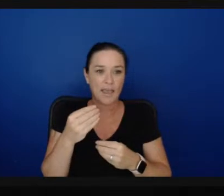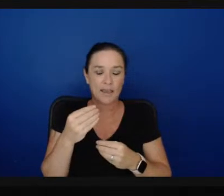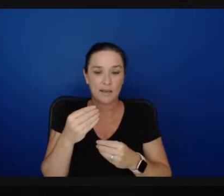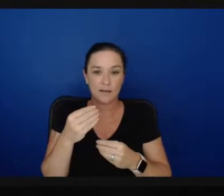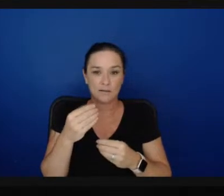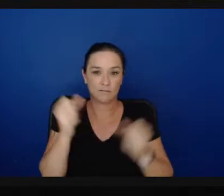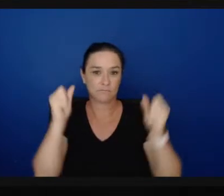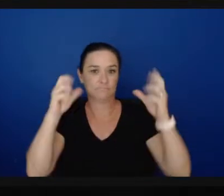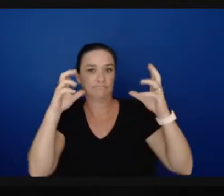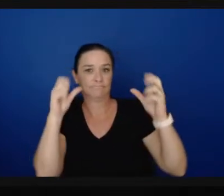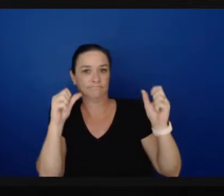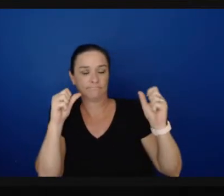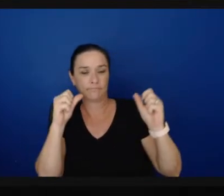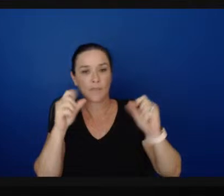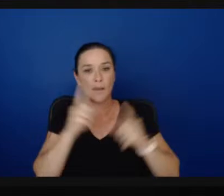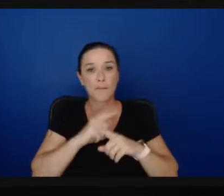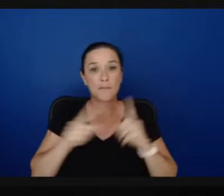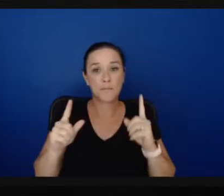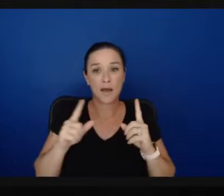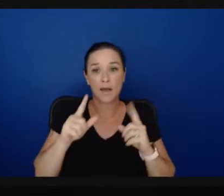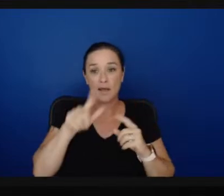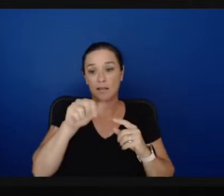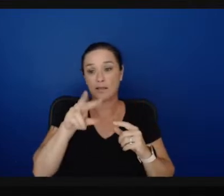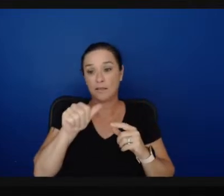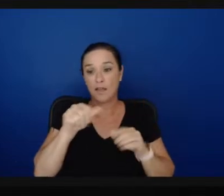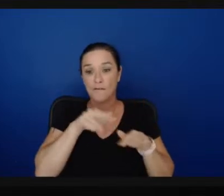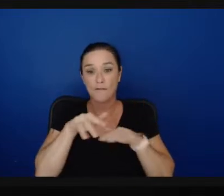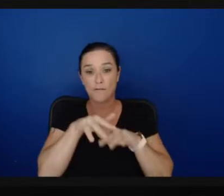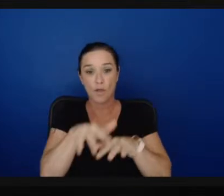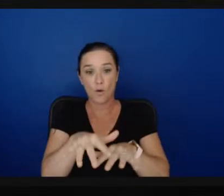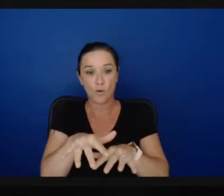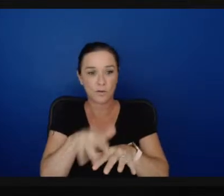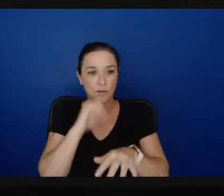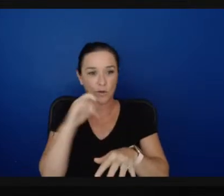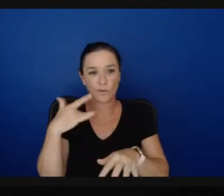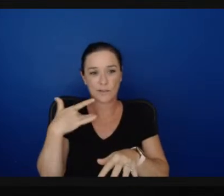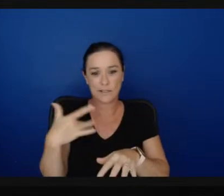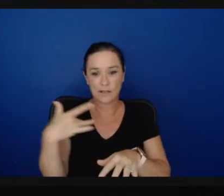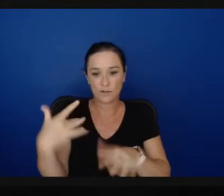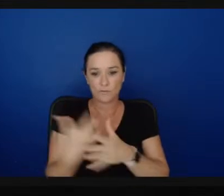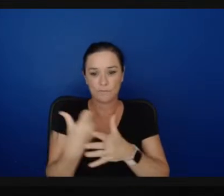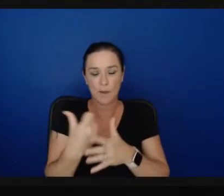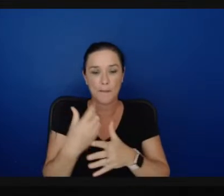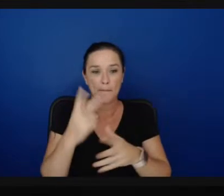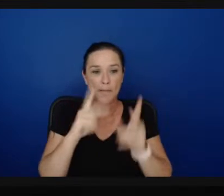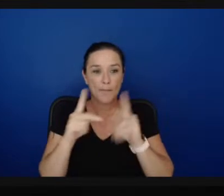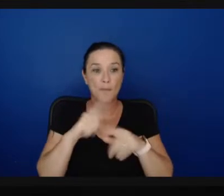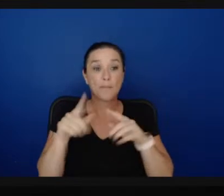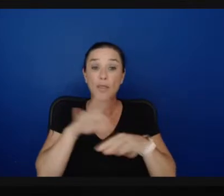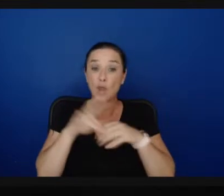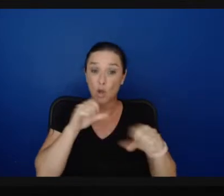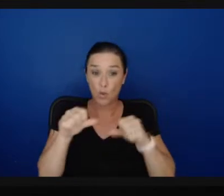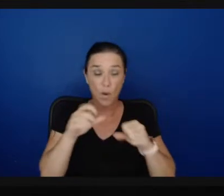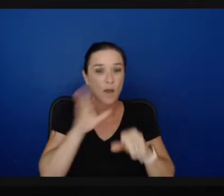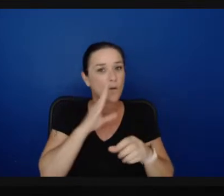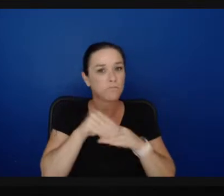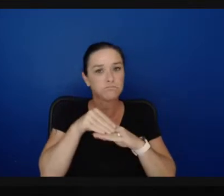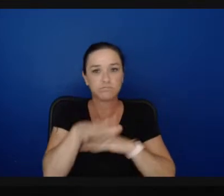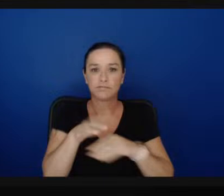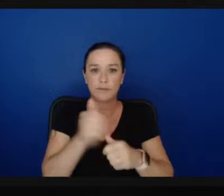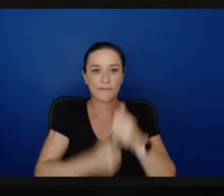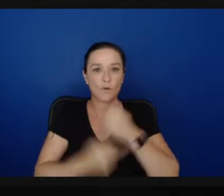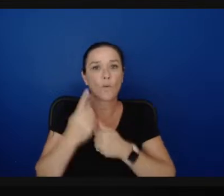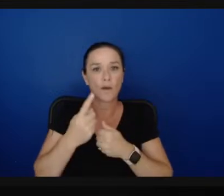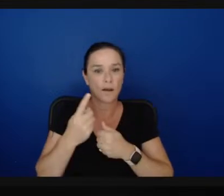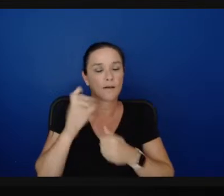right? But lava flows get very few people, whereas earthquakes are guaranteed to affect just about everybody. So